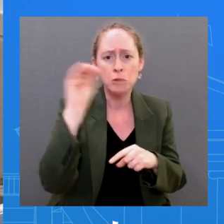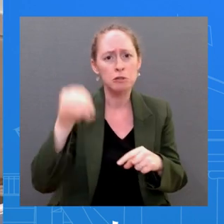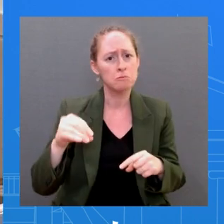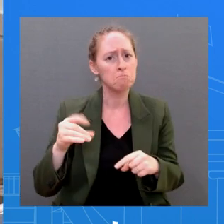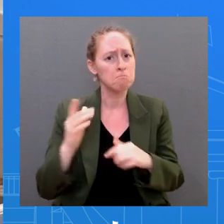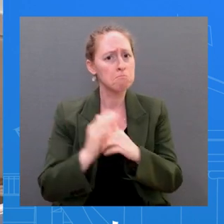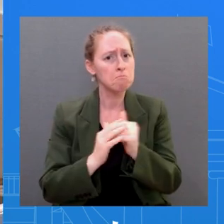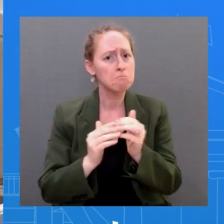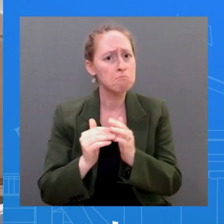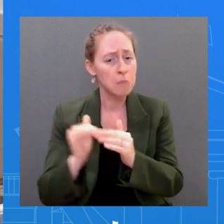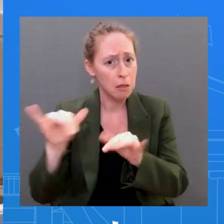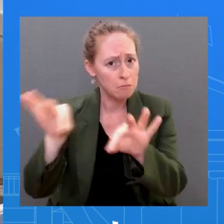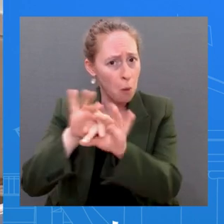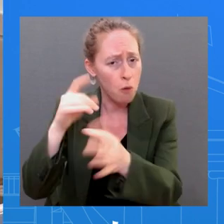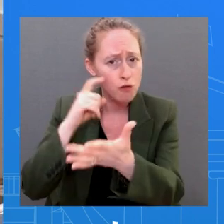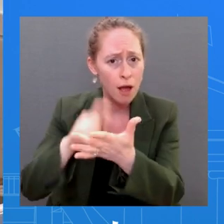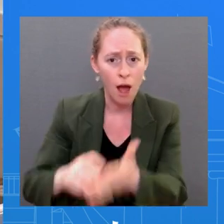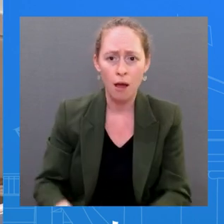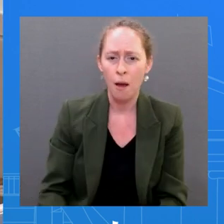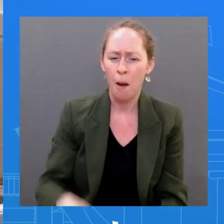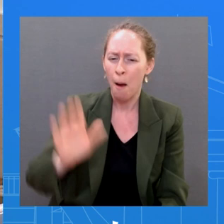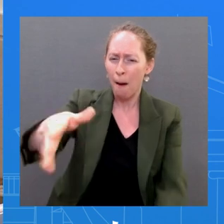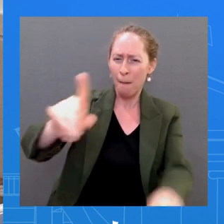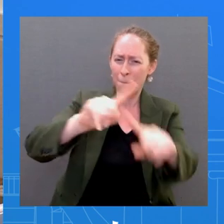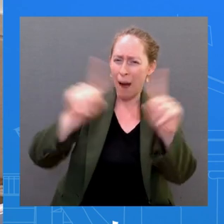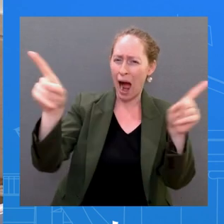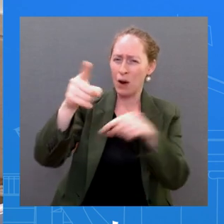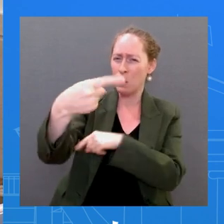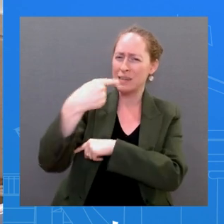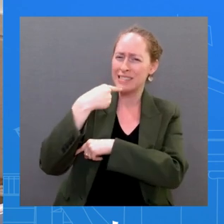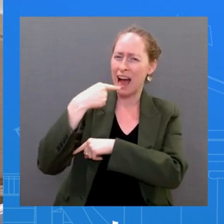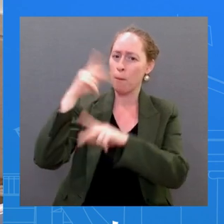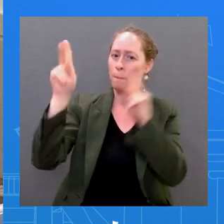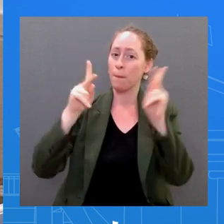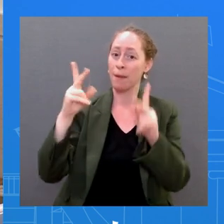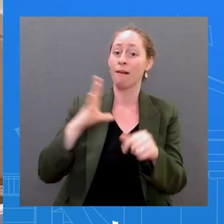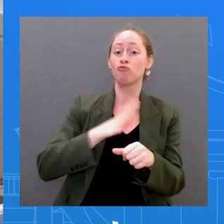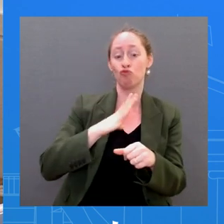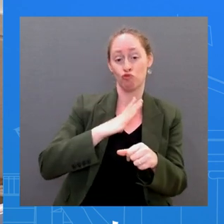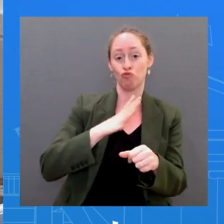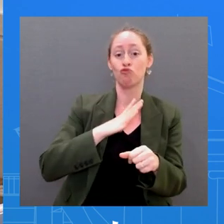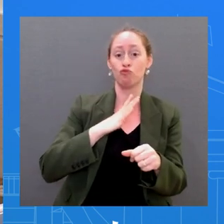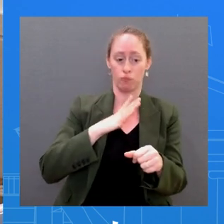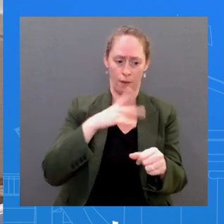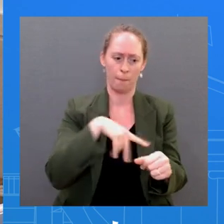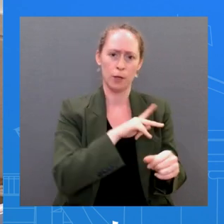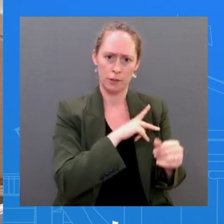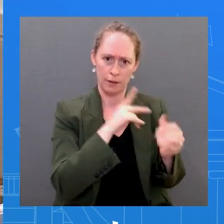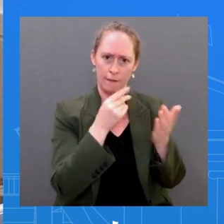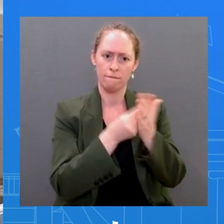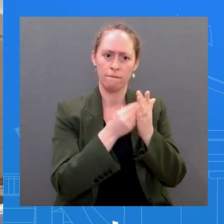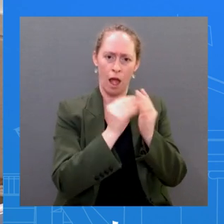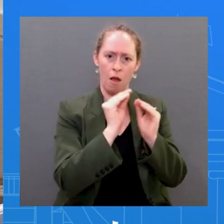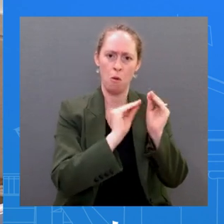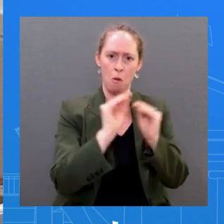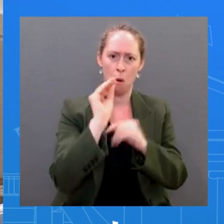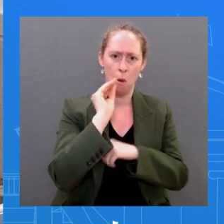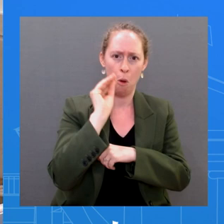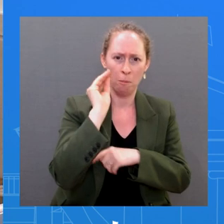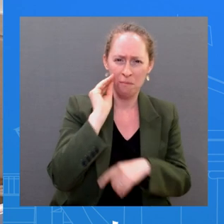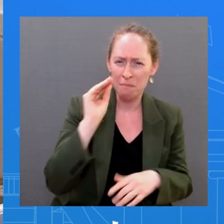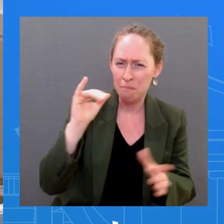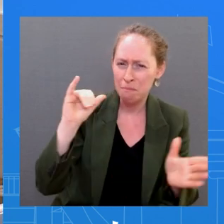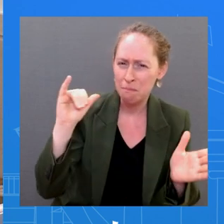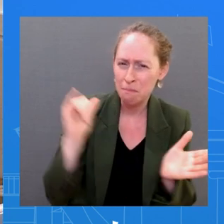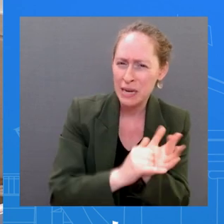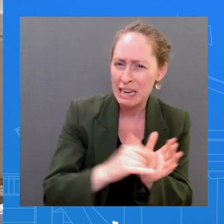you're saying that people feel good about their personal financial situation. High gas prices, people can't get baby formula, the supply